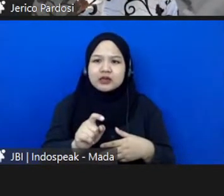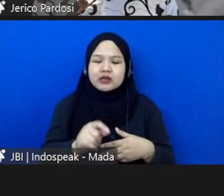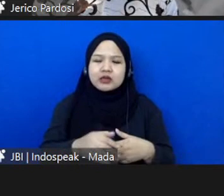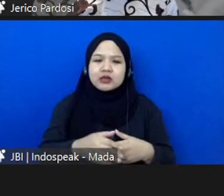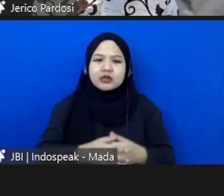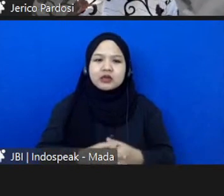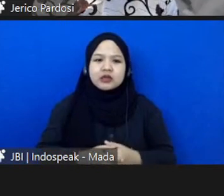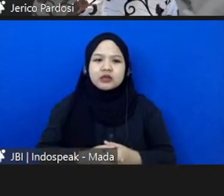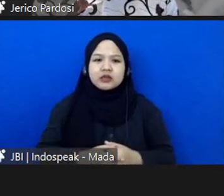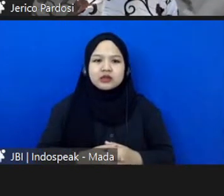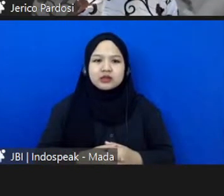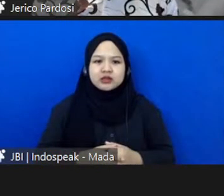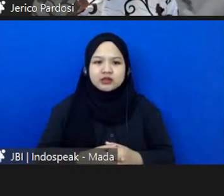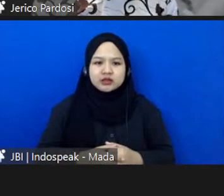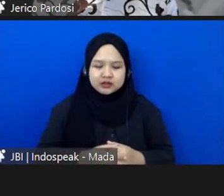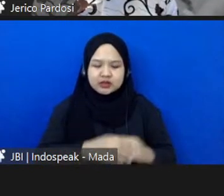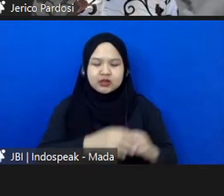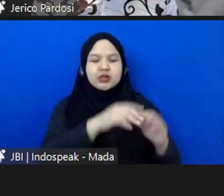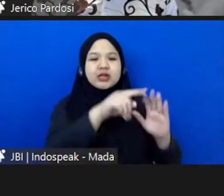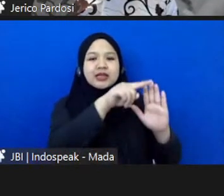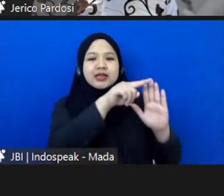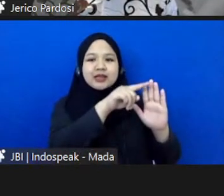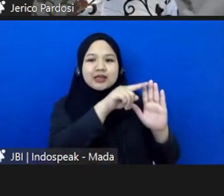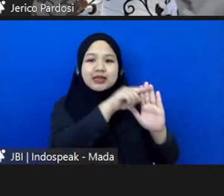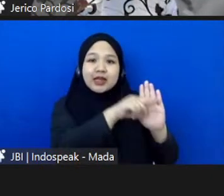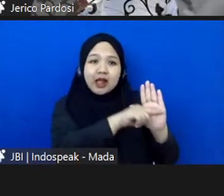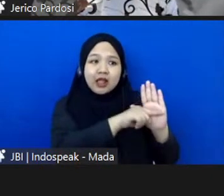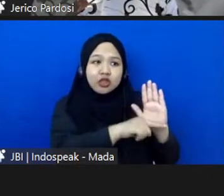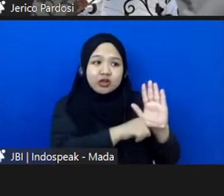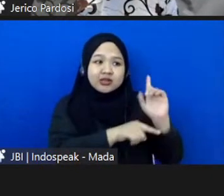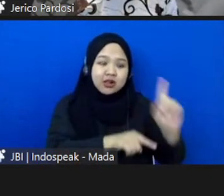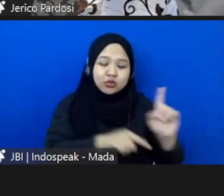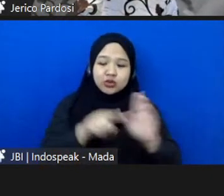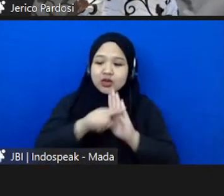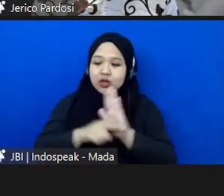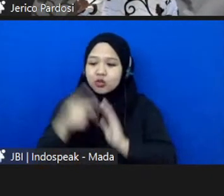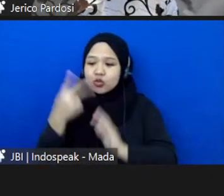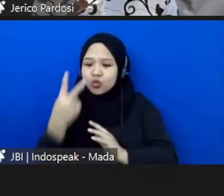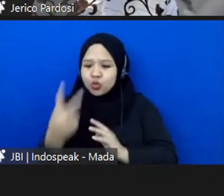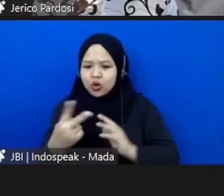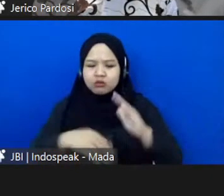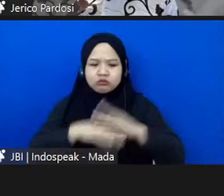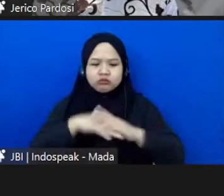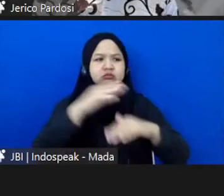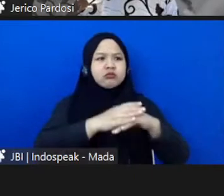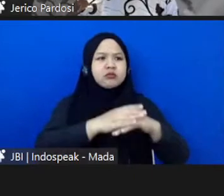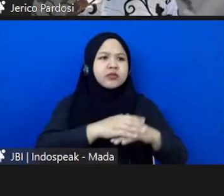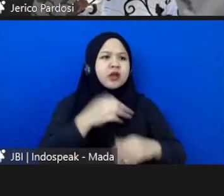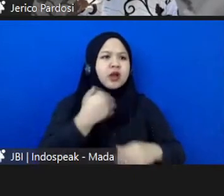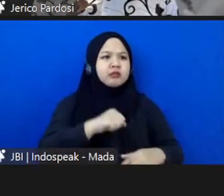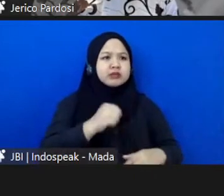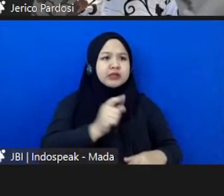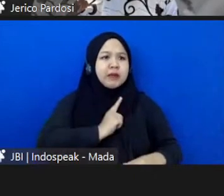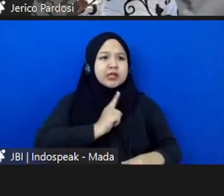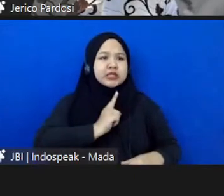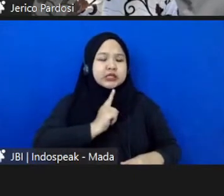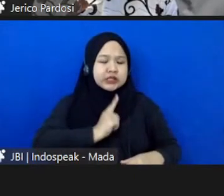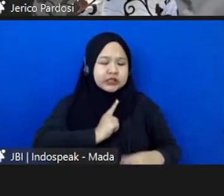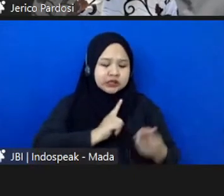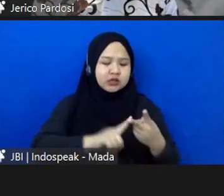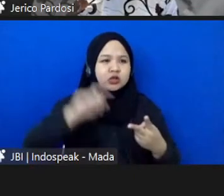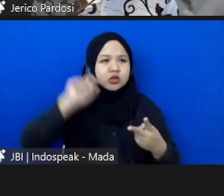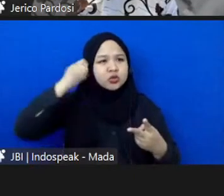Yeah, there's overlap between one and another indicator, like those who are unable to do self-care and inability to